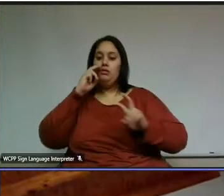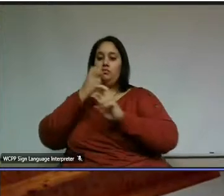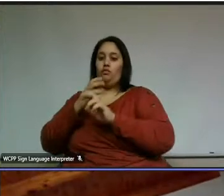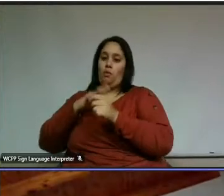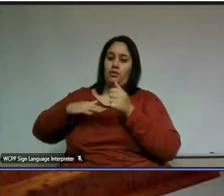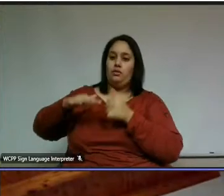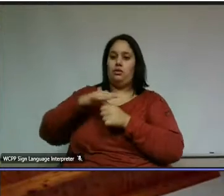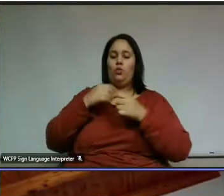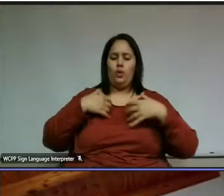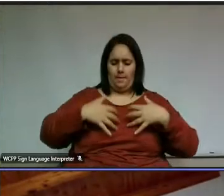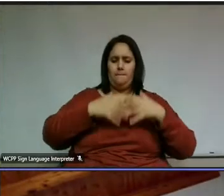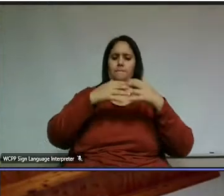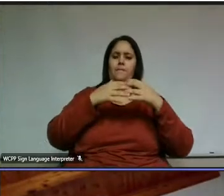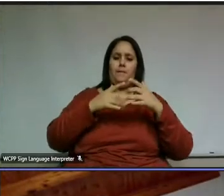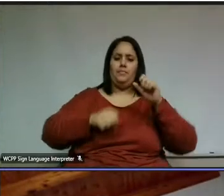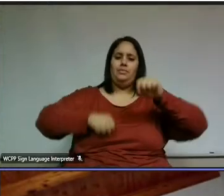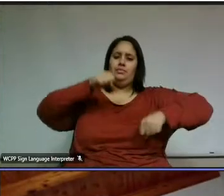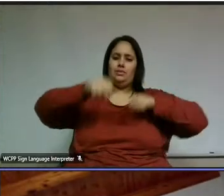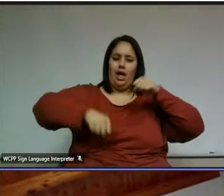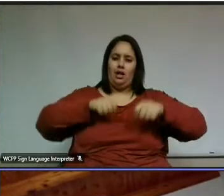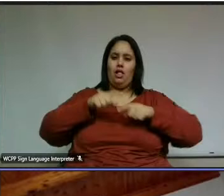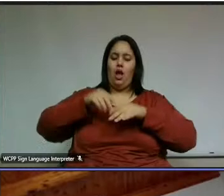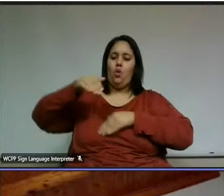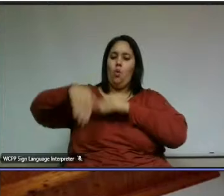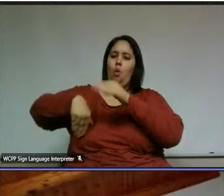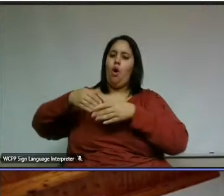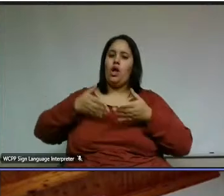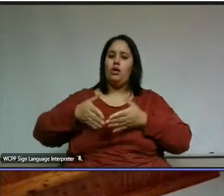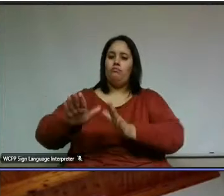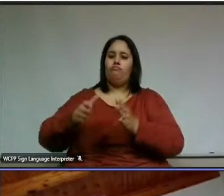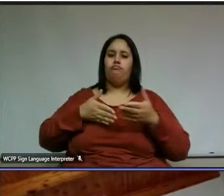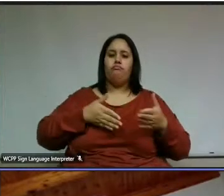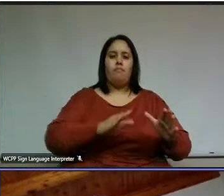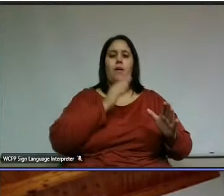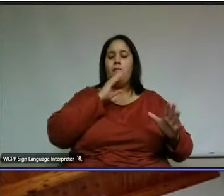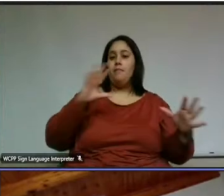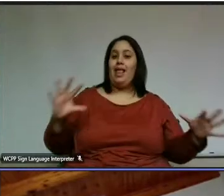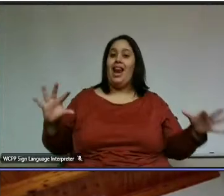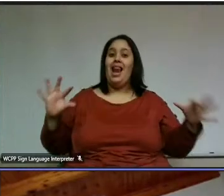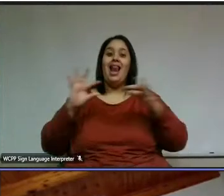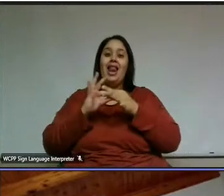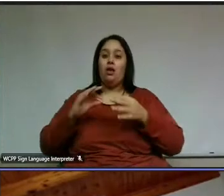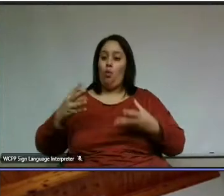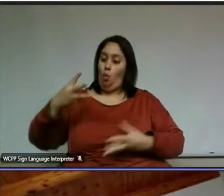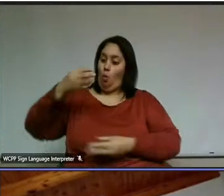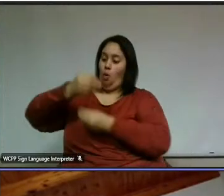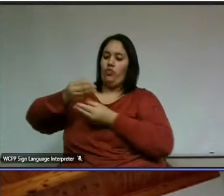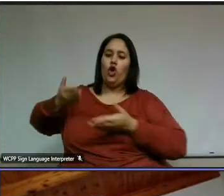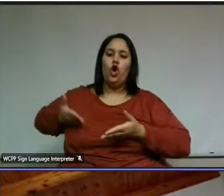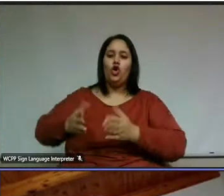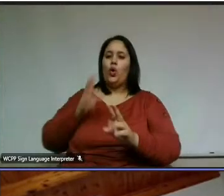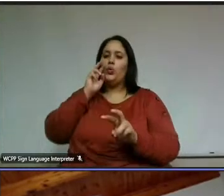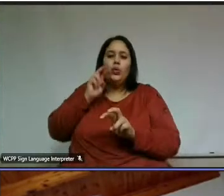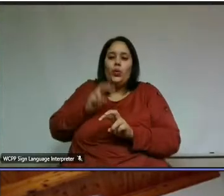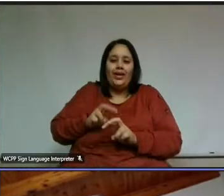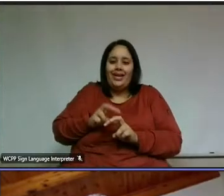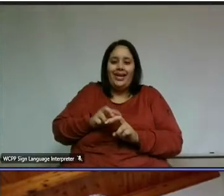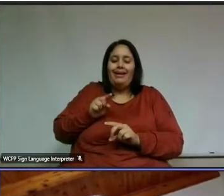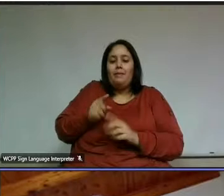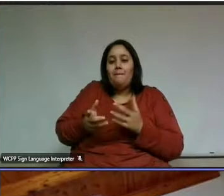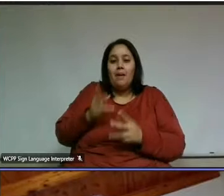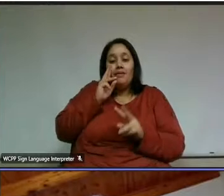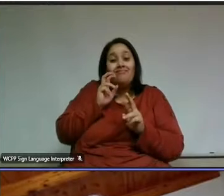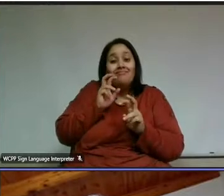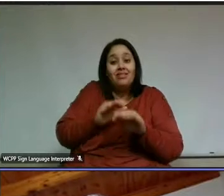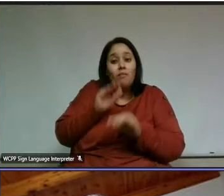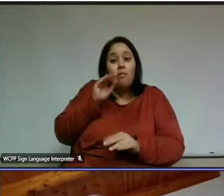create cycle and walking paths that are not necessarily linked directly to a road. And it may well be worthwhile looking